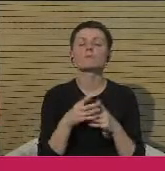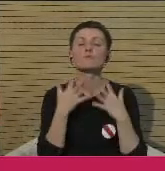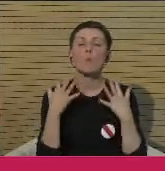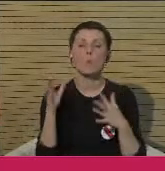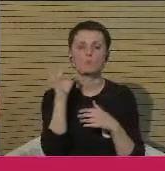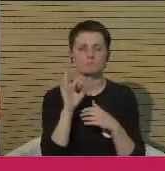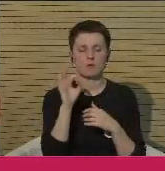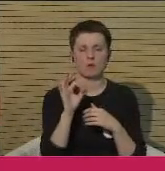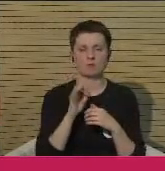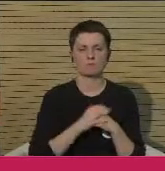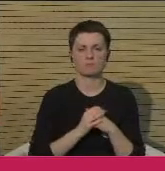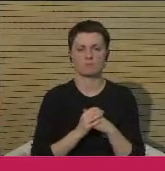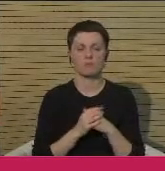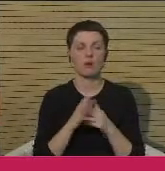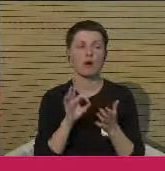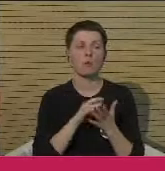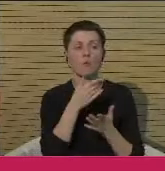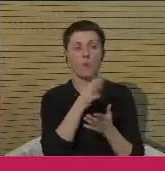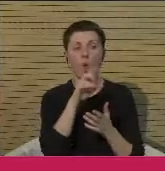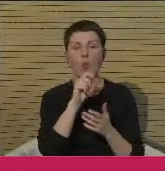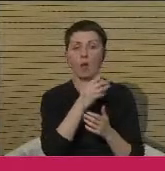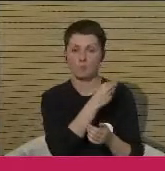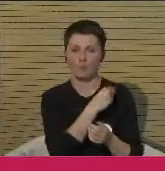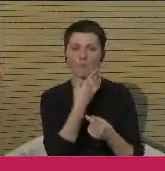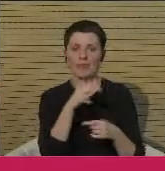And I think another thing,